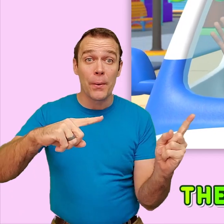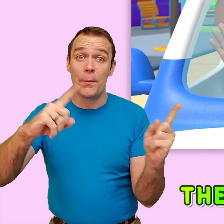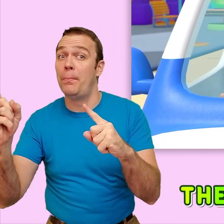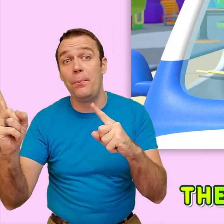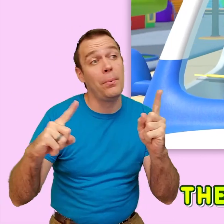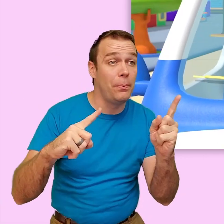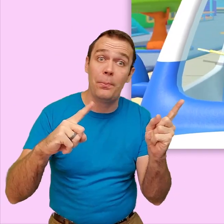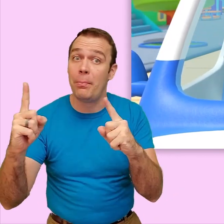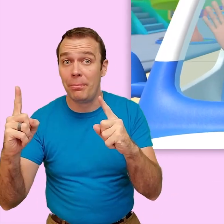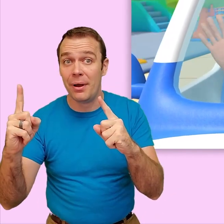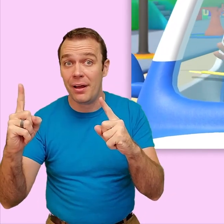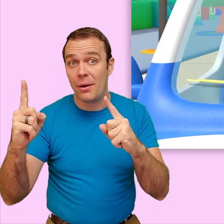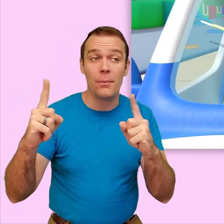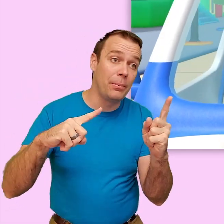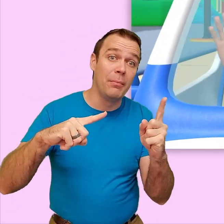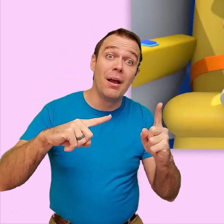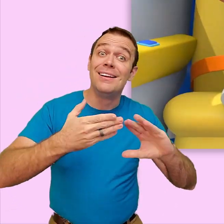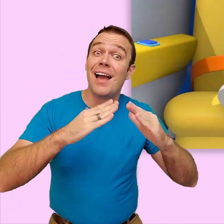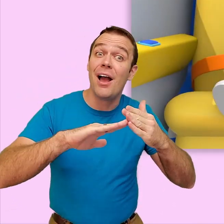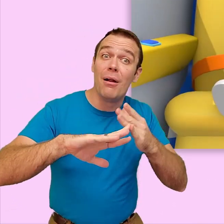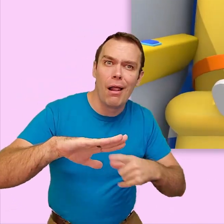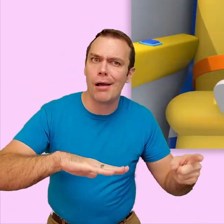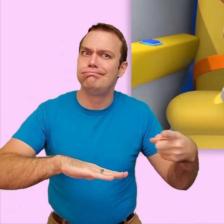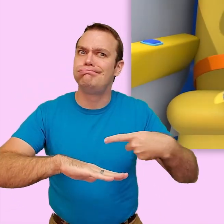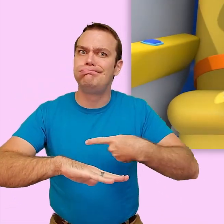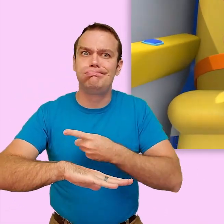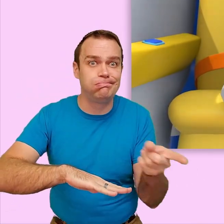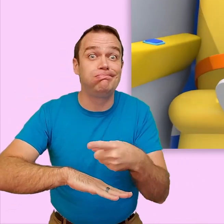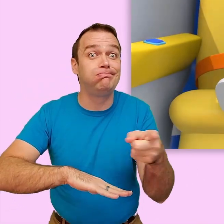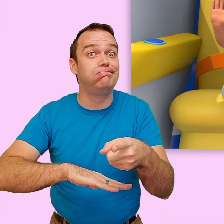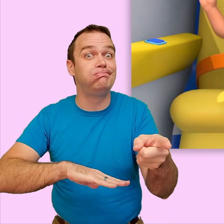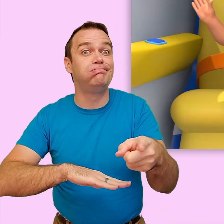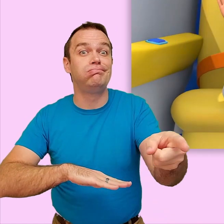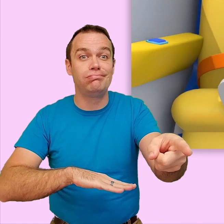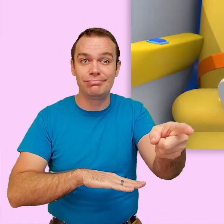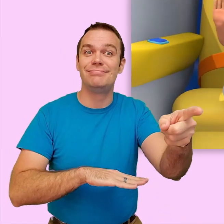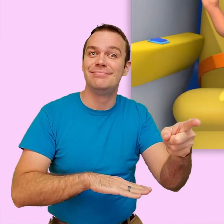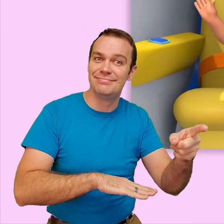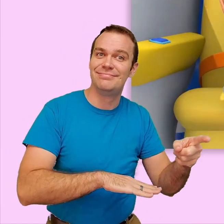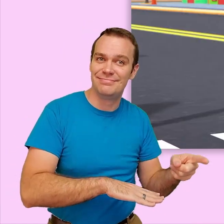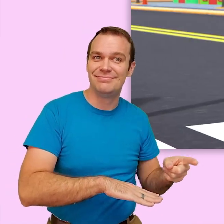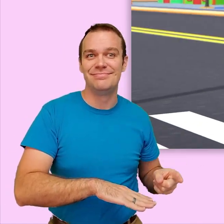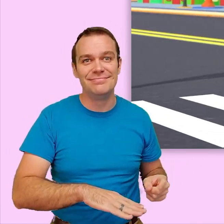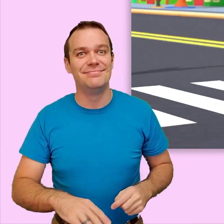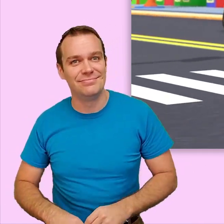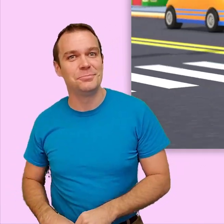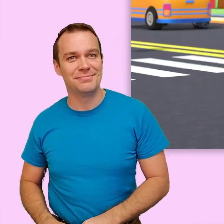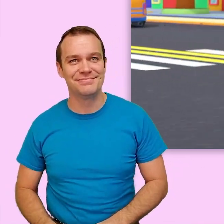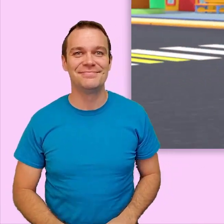the police car go swish, swish, swish, all through the town.